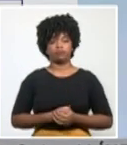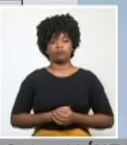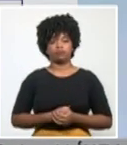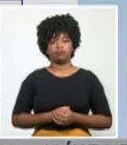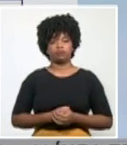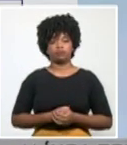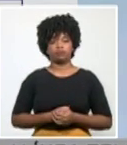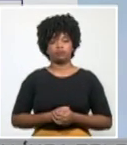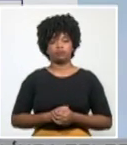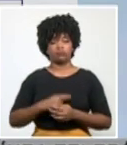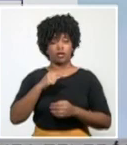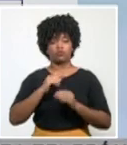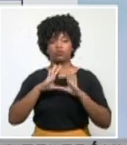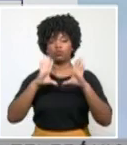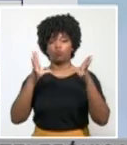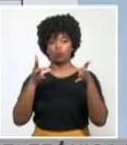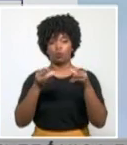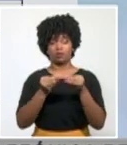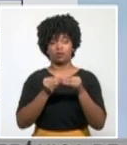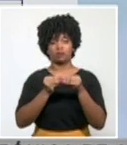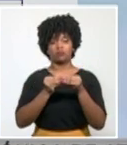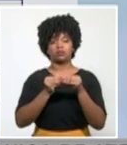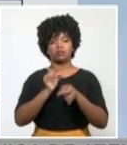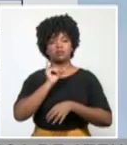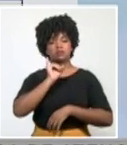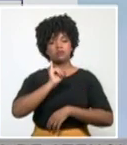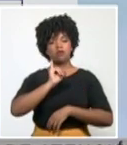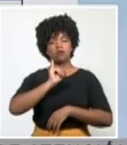for a worldwide lethality of